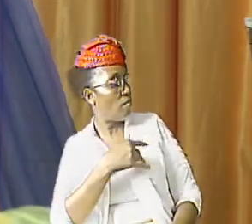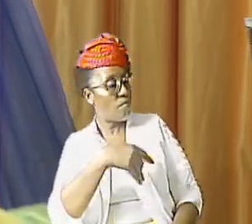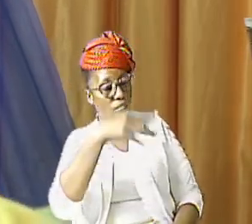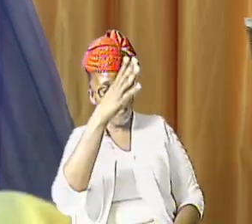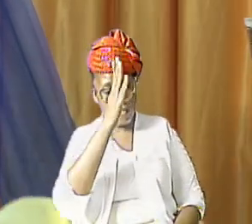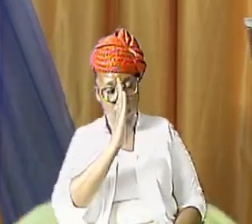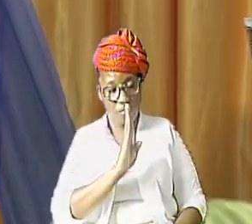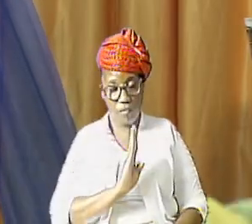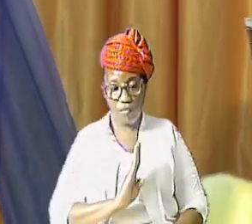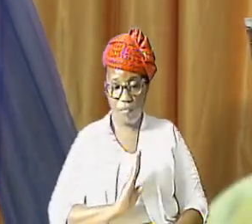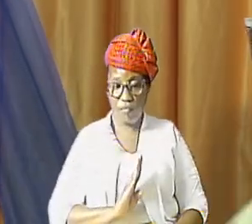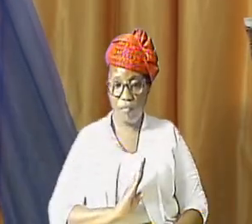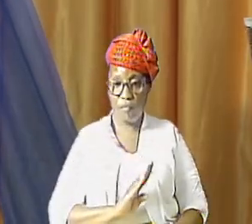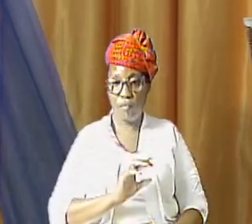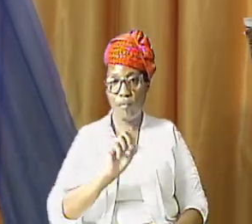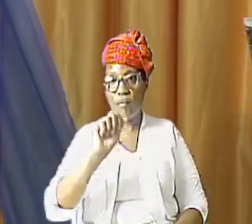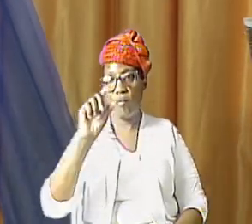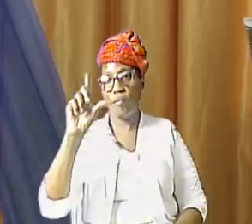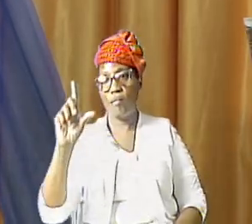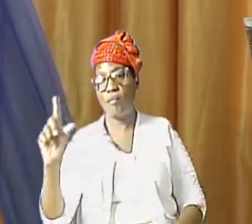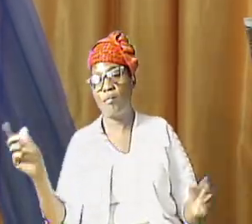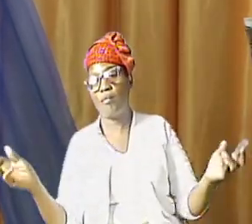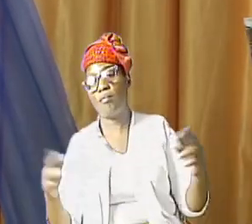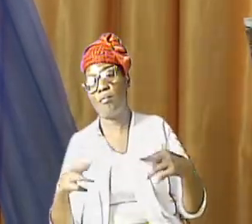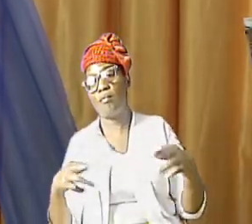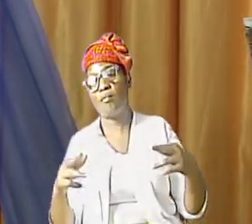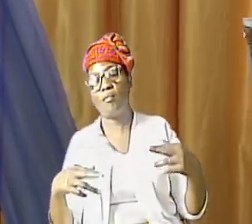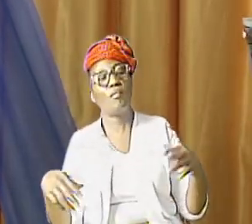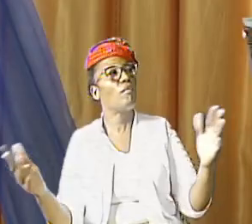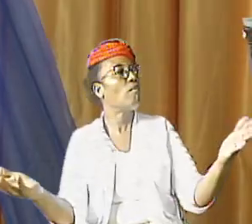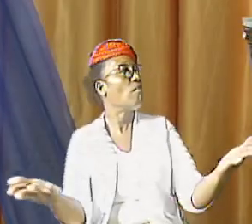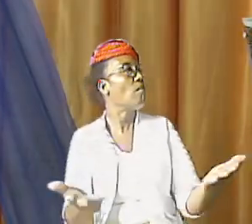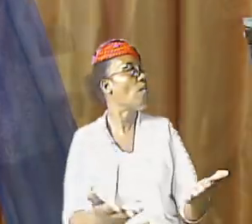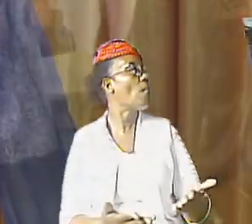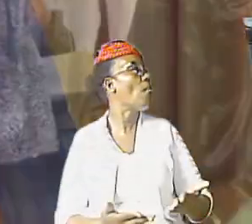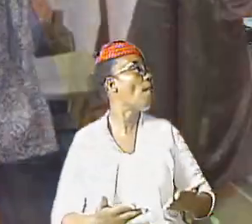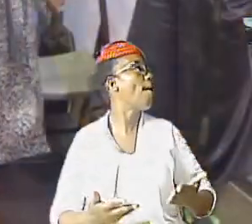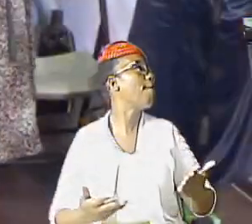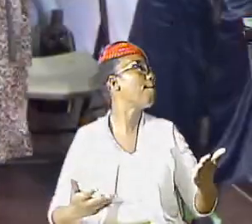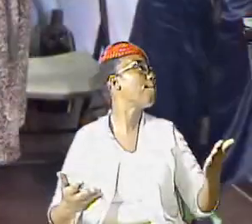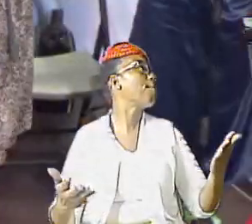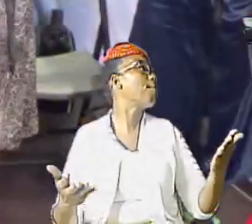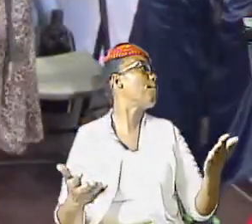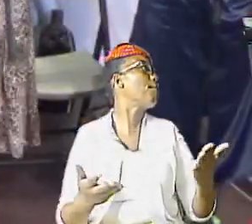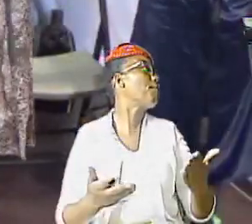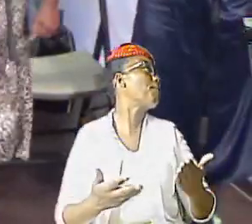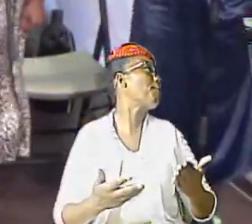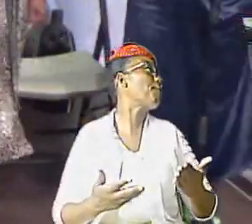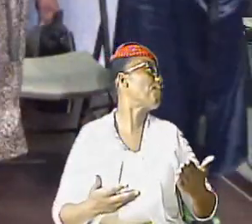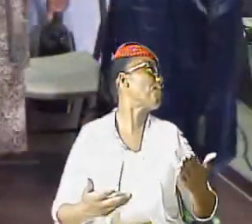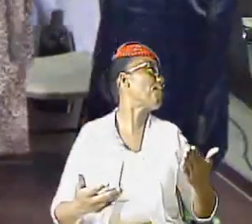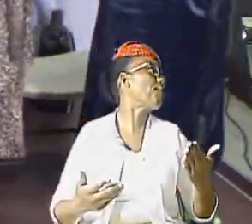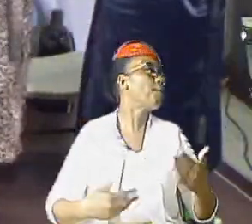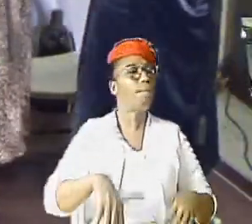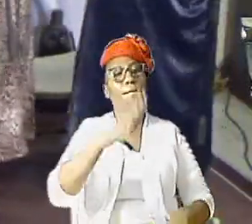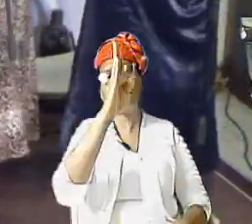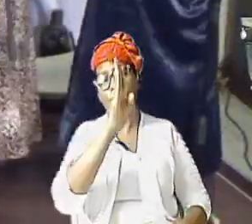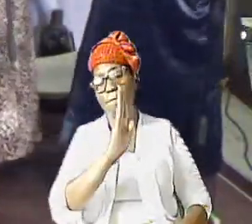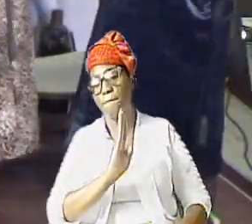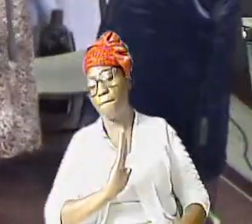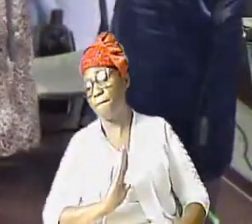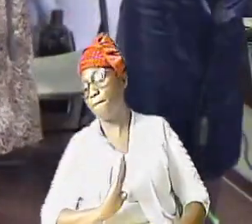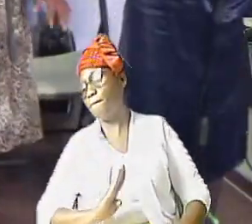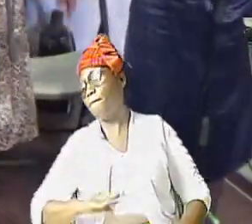your heart. Oh, God is already here. Oh, yeah.